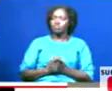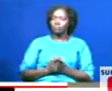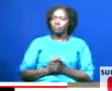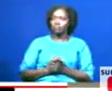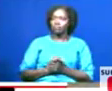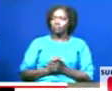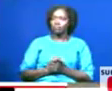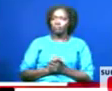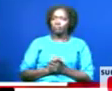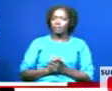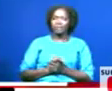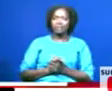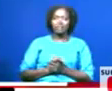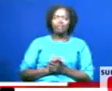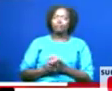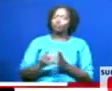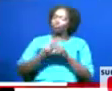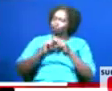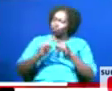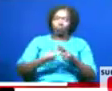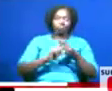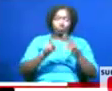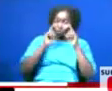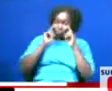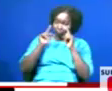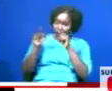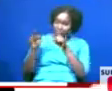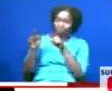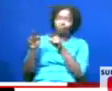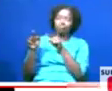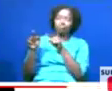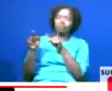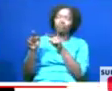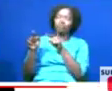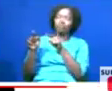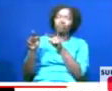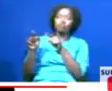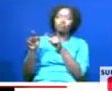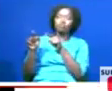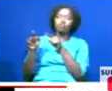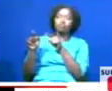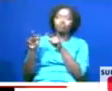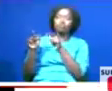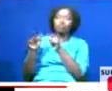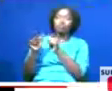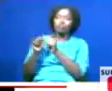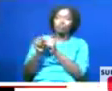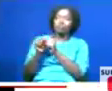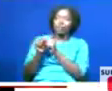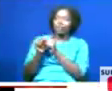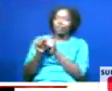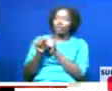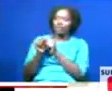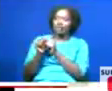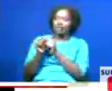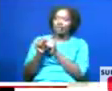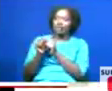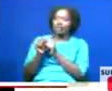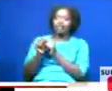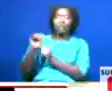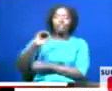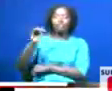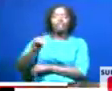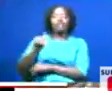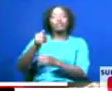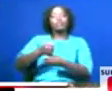A series of running battles were witnessed on Monday between police officers and civilians in parts of Nairobi CBD, Ngong Road